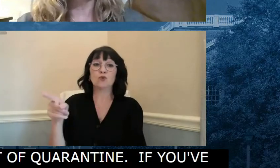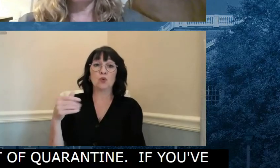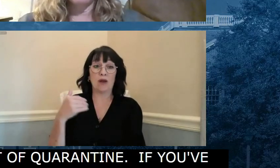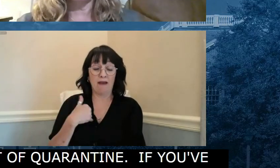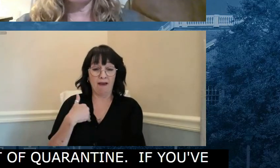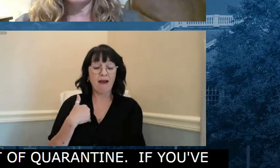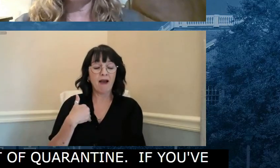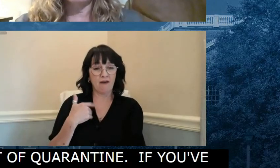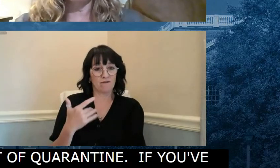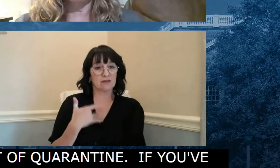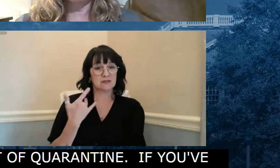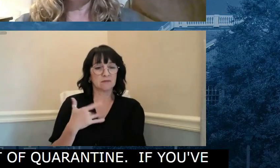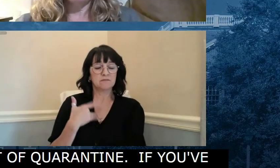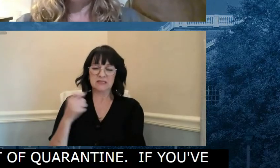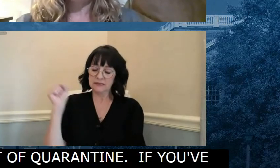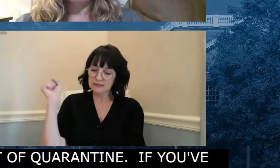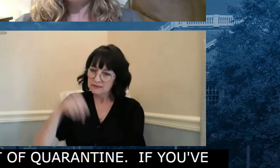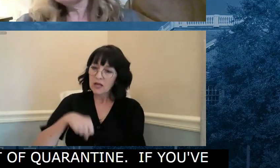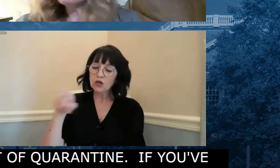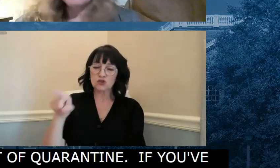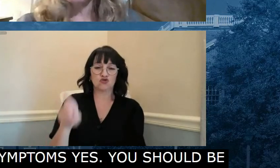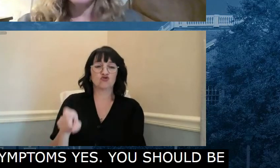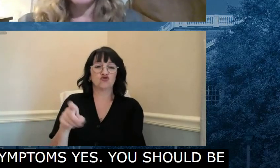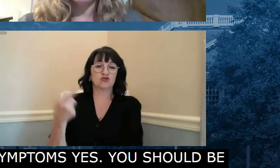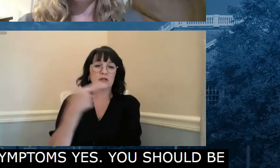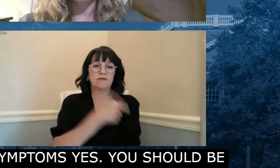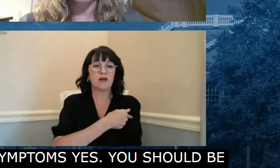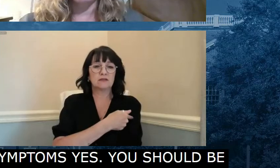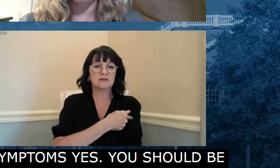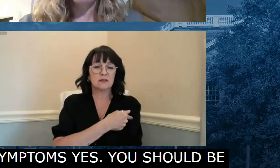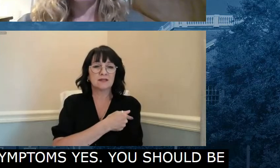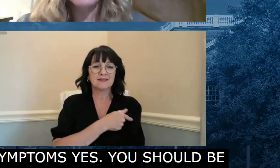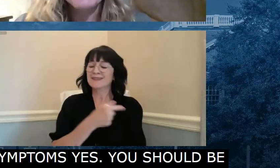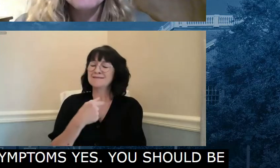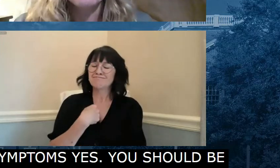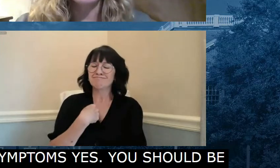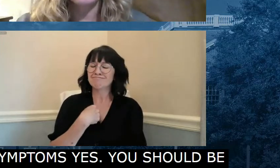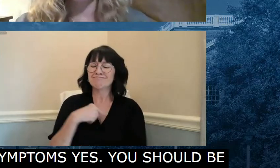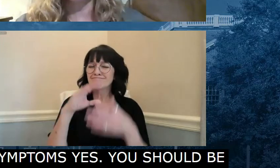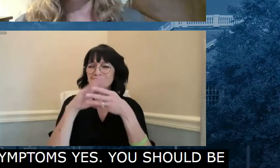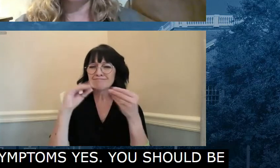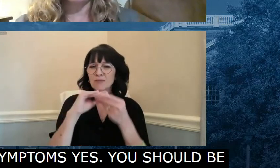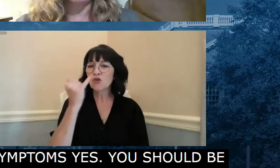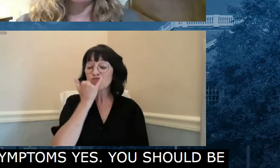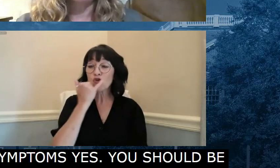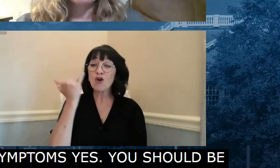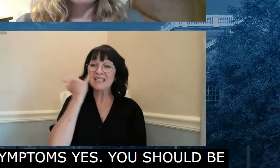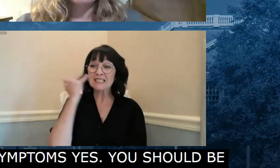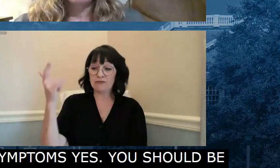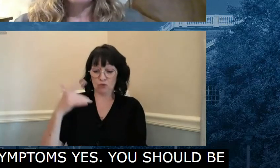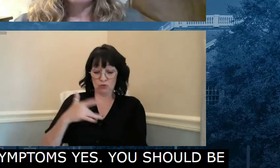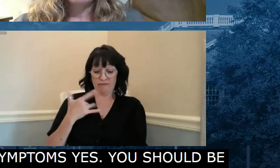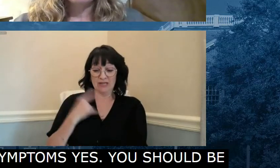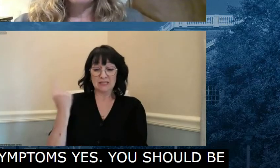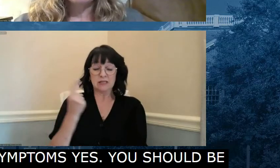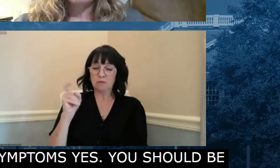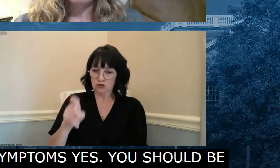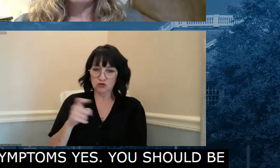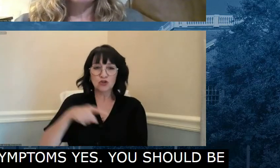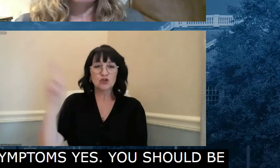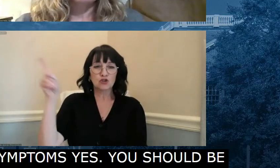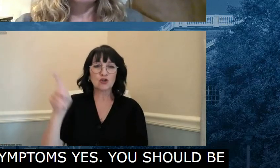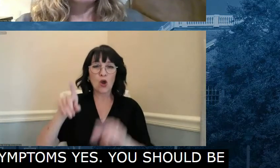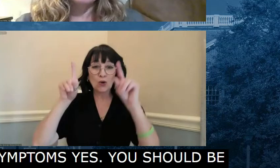yes, you should get vaccinated. I'm sorry, I just said that wrong. If you have symptoms, you should get tested. And you should